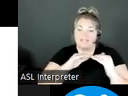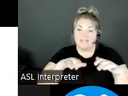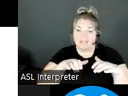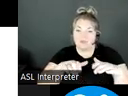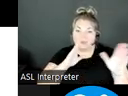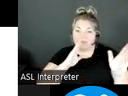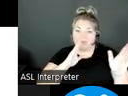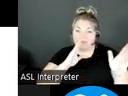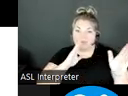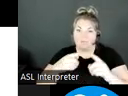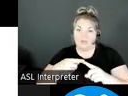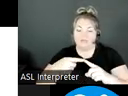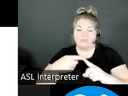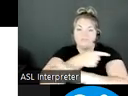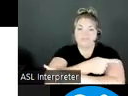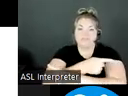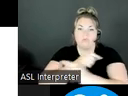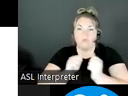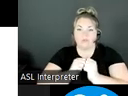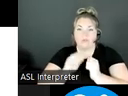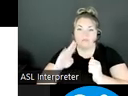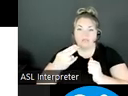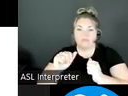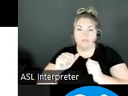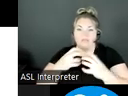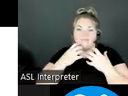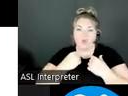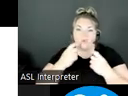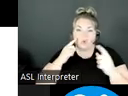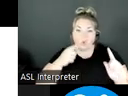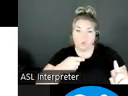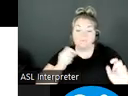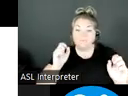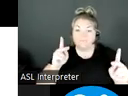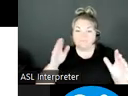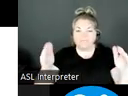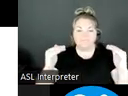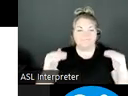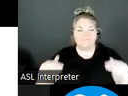alignment with the BHA's values and goals. Okay, next slide, please.